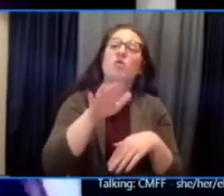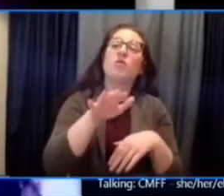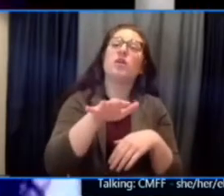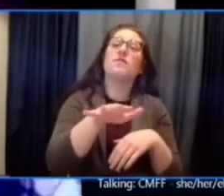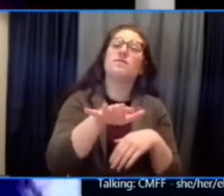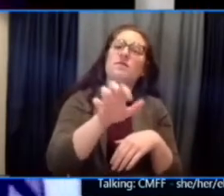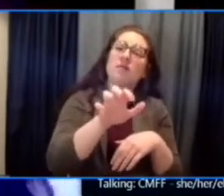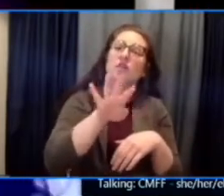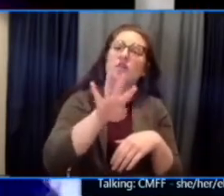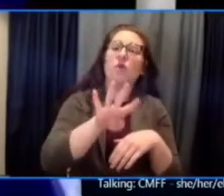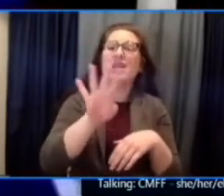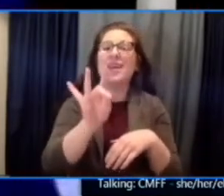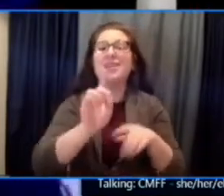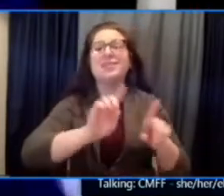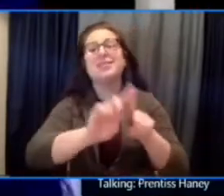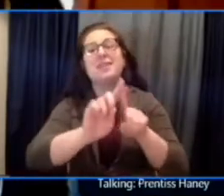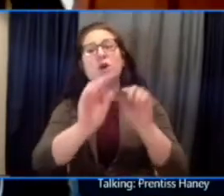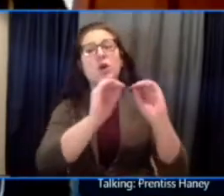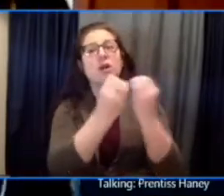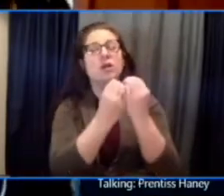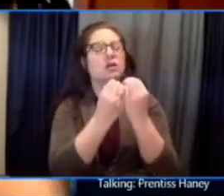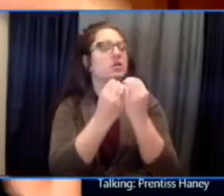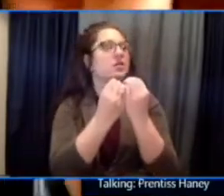direct impact on our victory here.